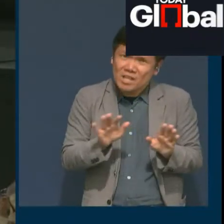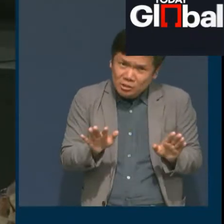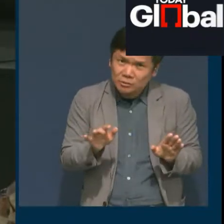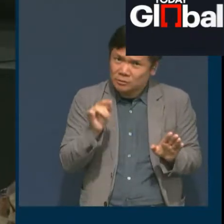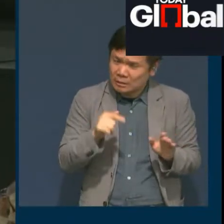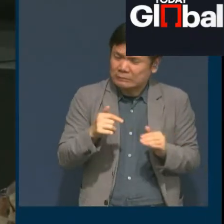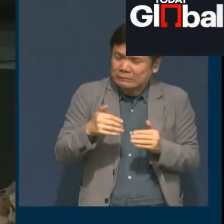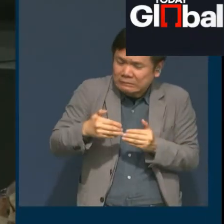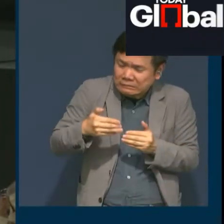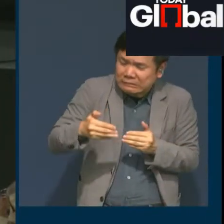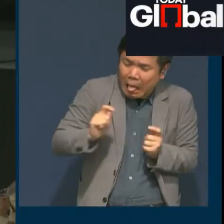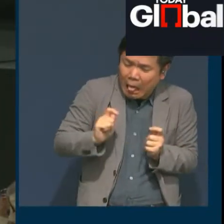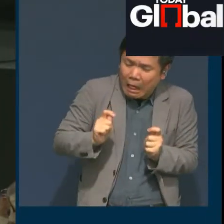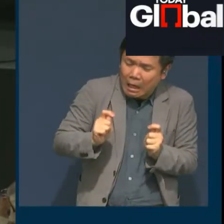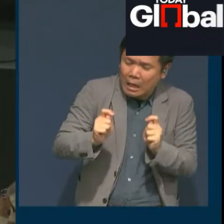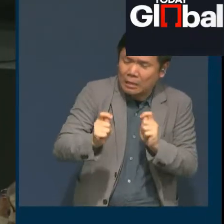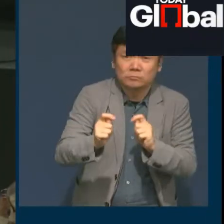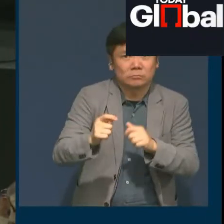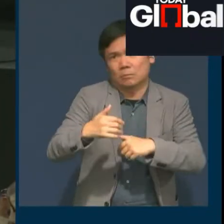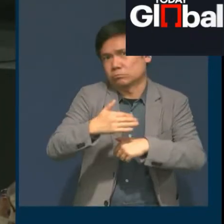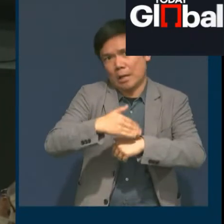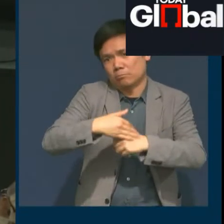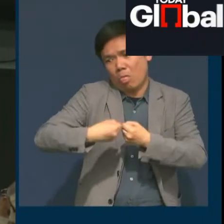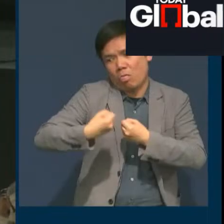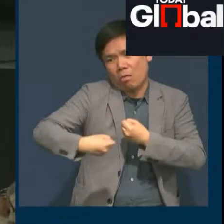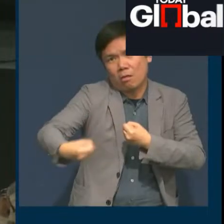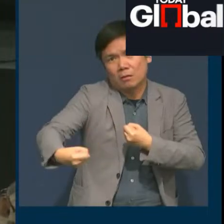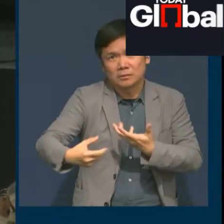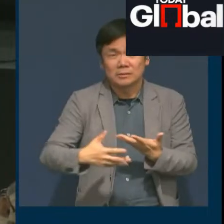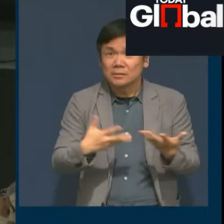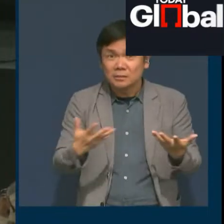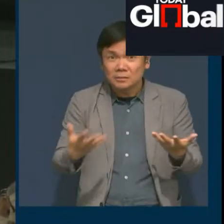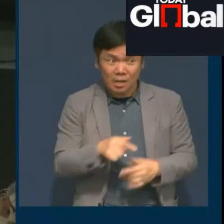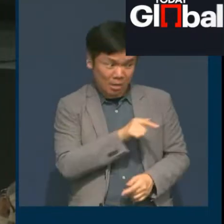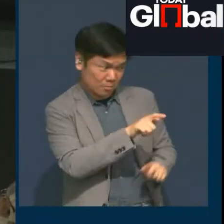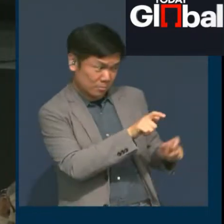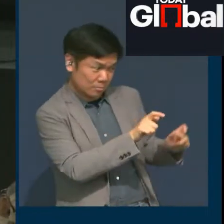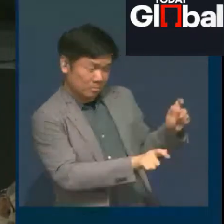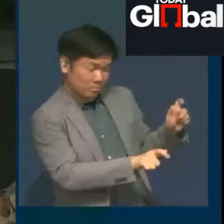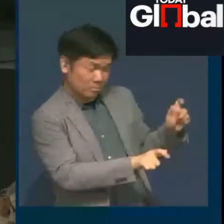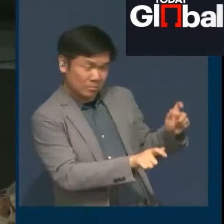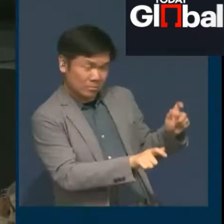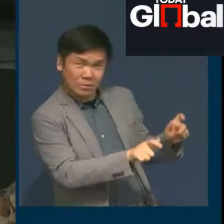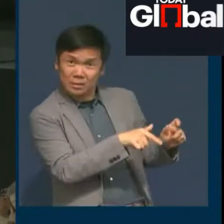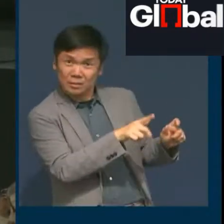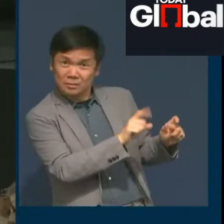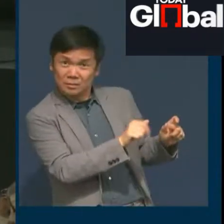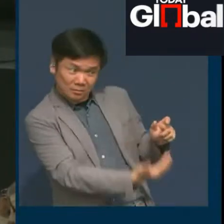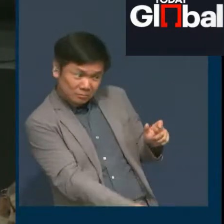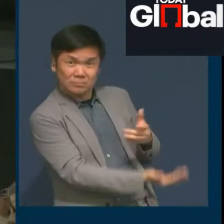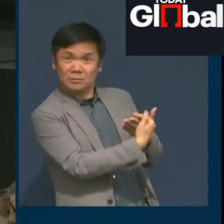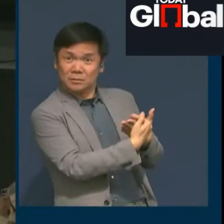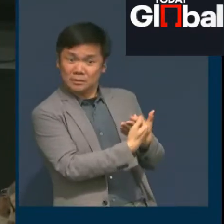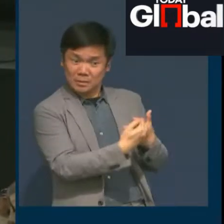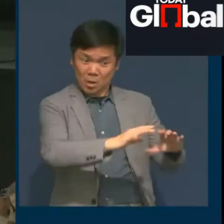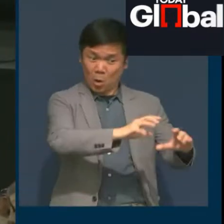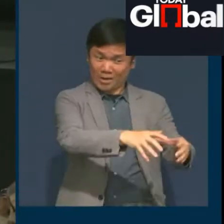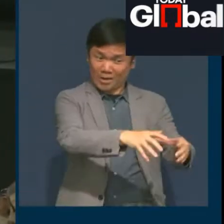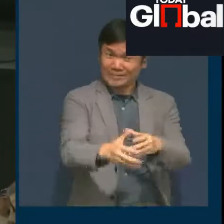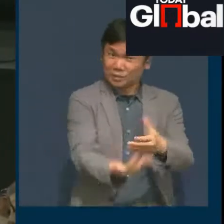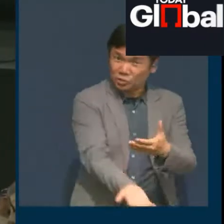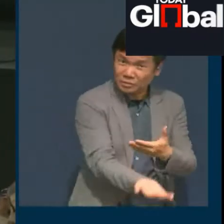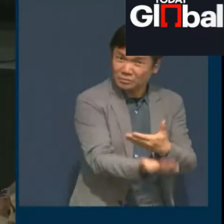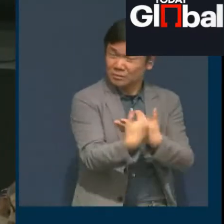introduced, and it was necessary to integrate persons with disabilities and organizations that they represent. What are